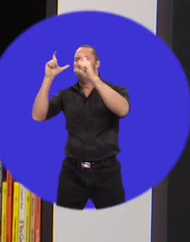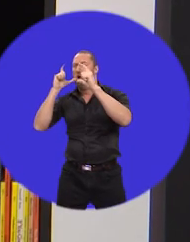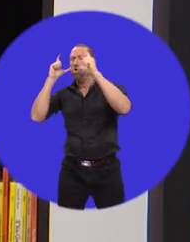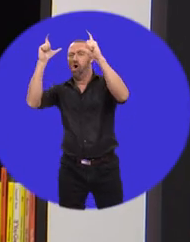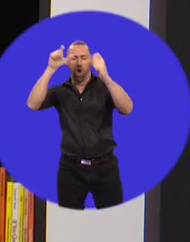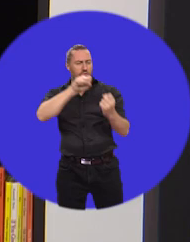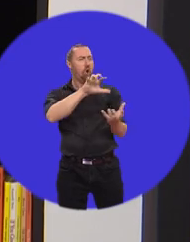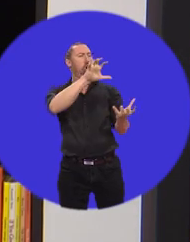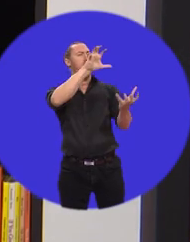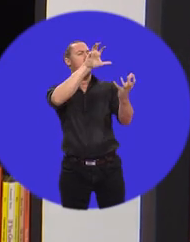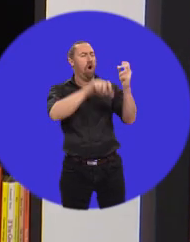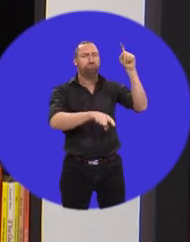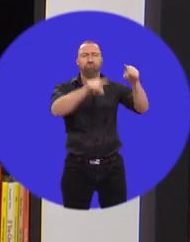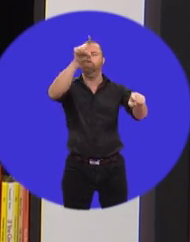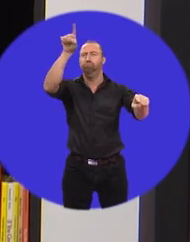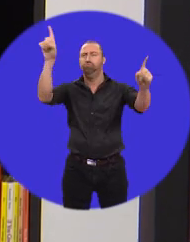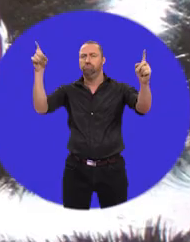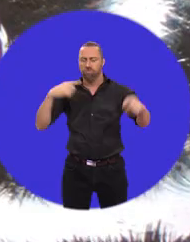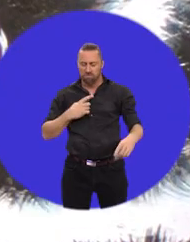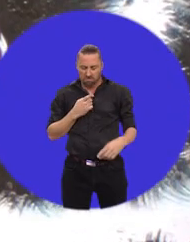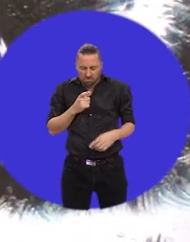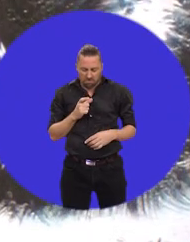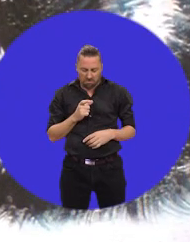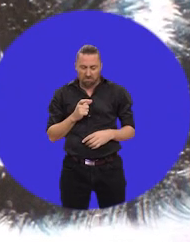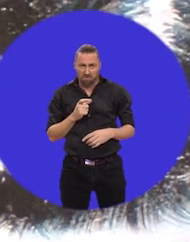from bellows to cries.